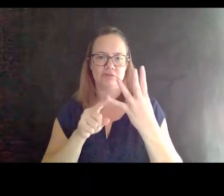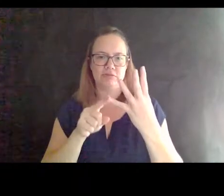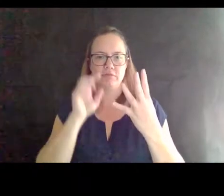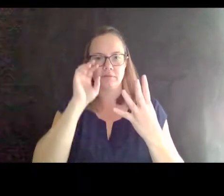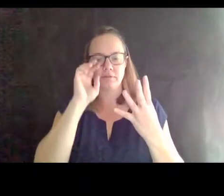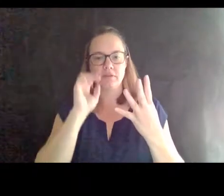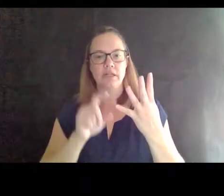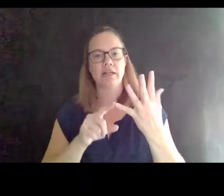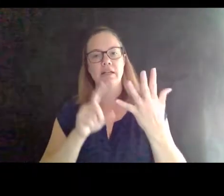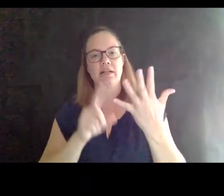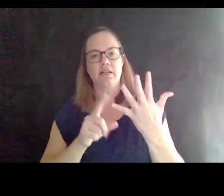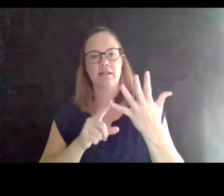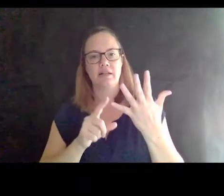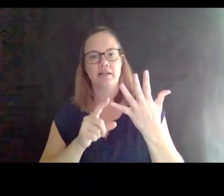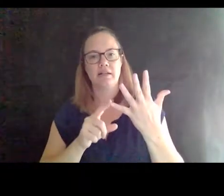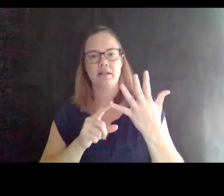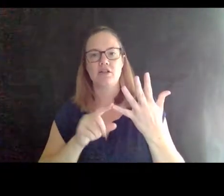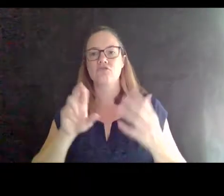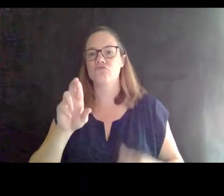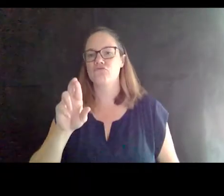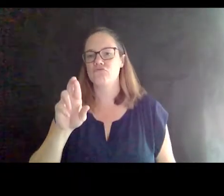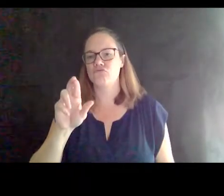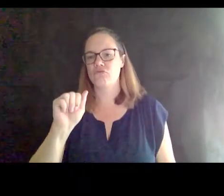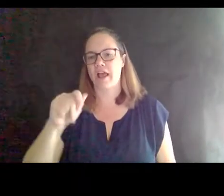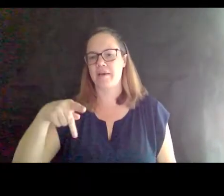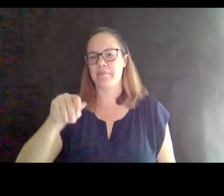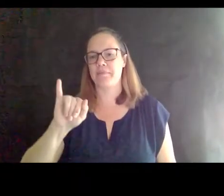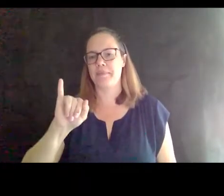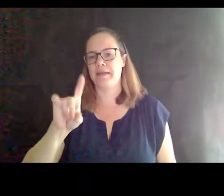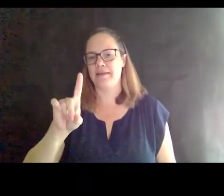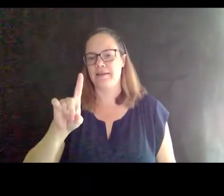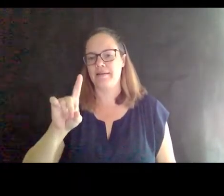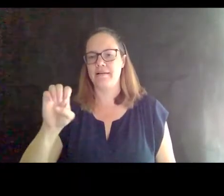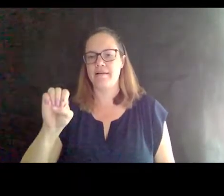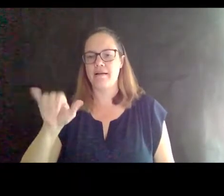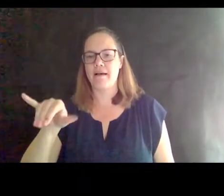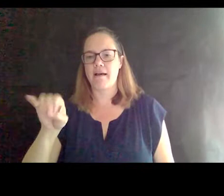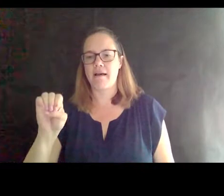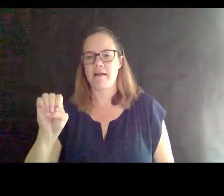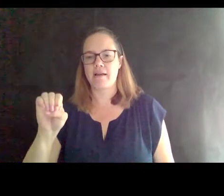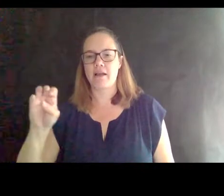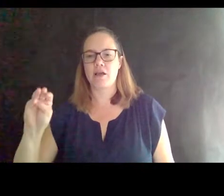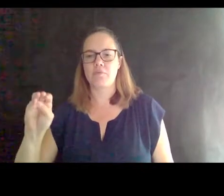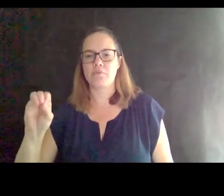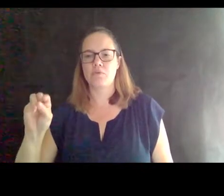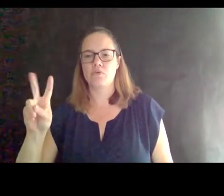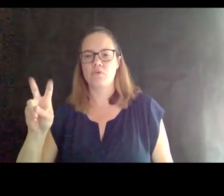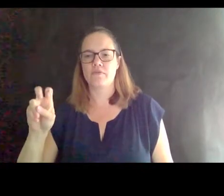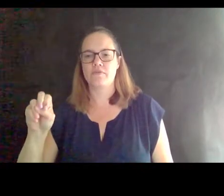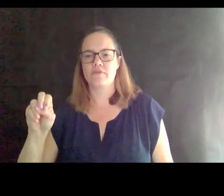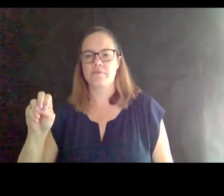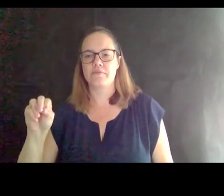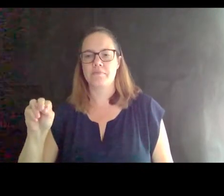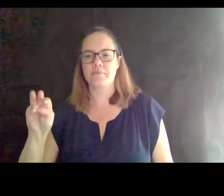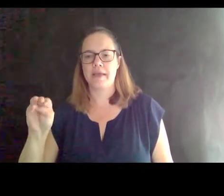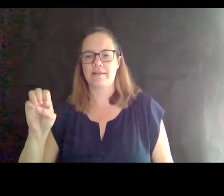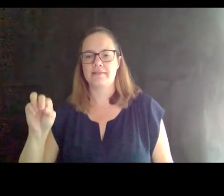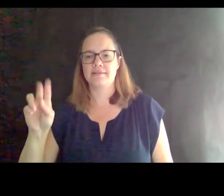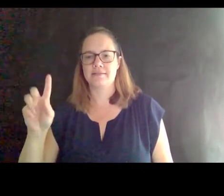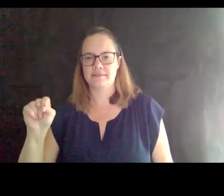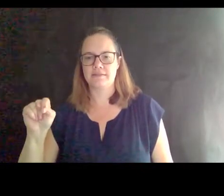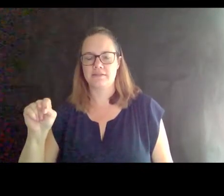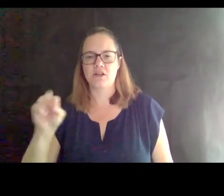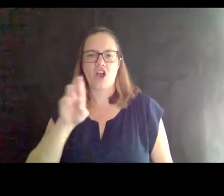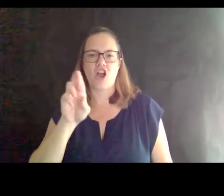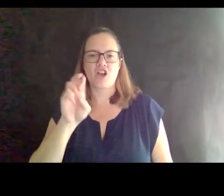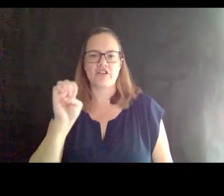And then the last stage of sleep is rapid eye movement. This is what we commonly think of when we think of sleep and